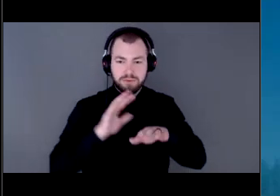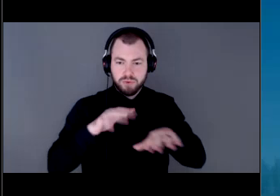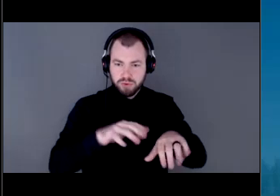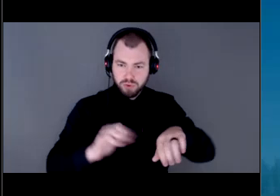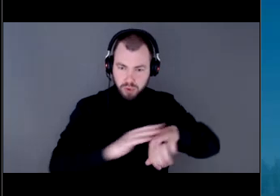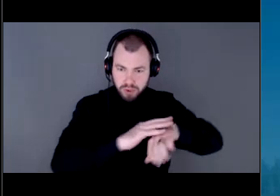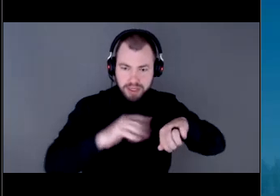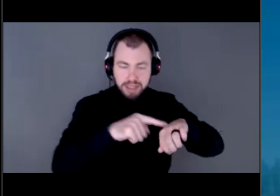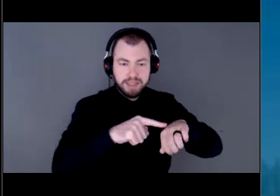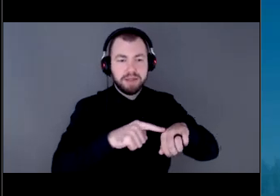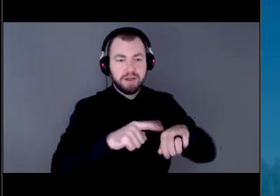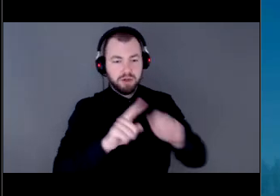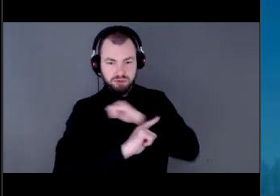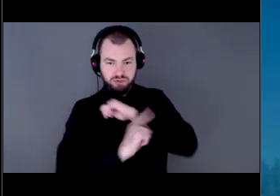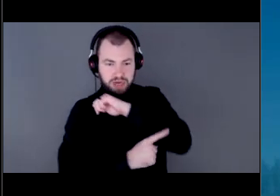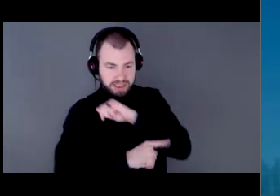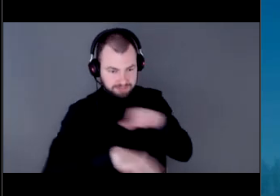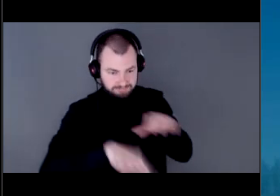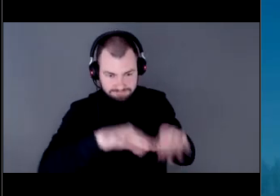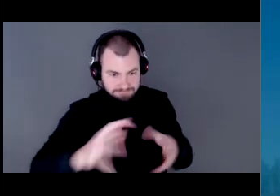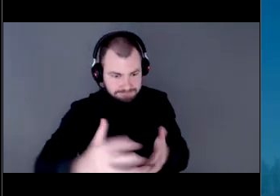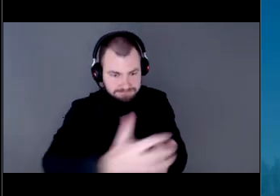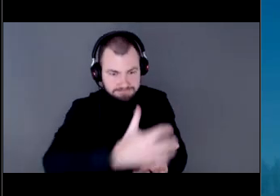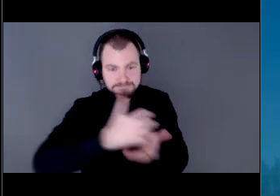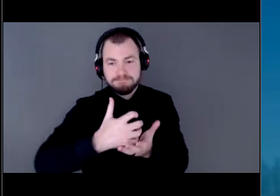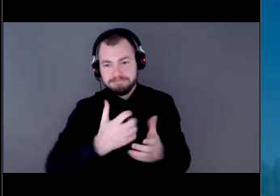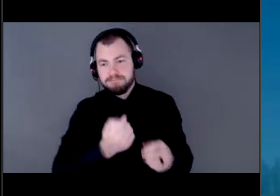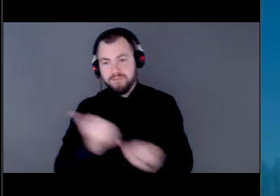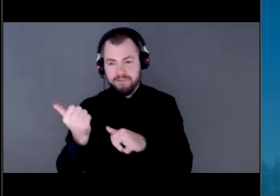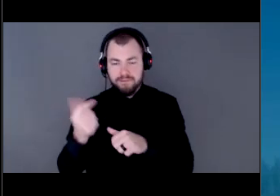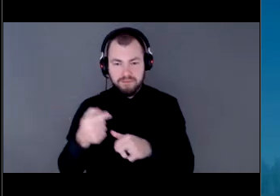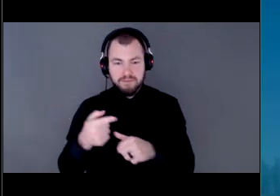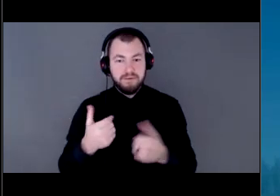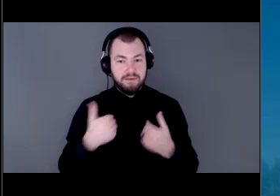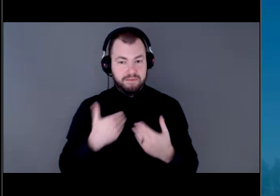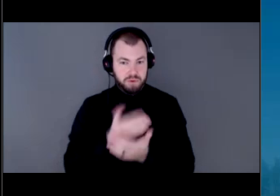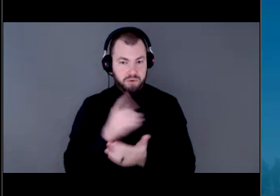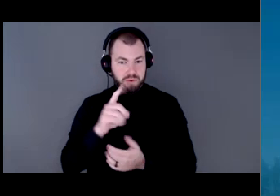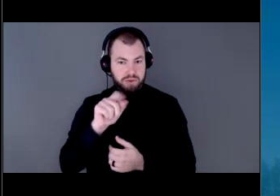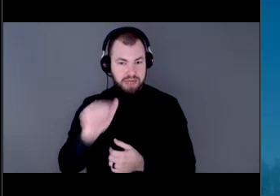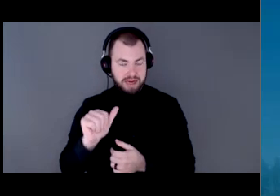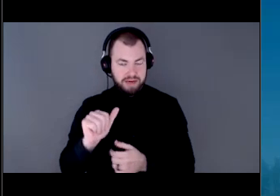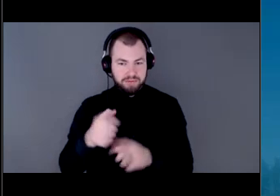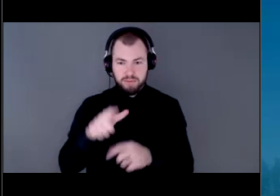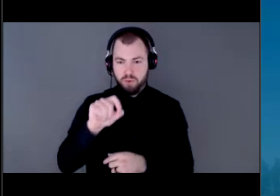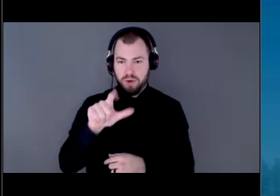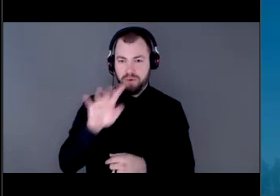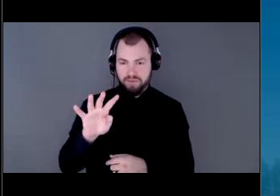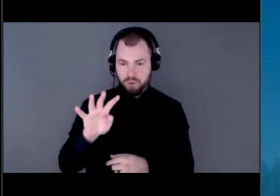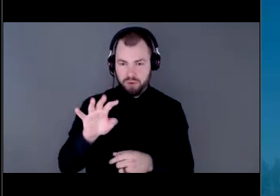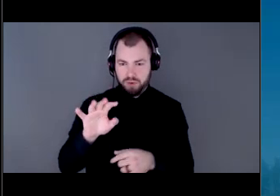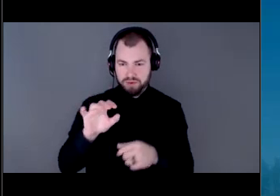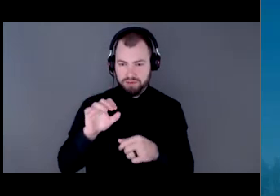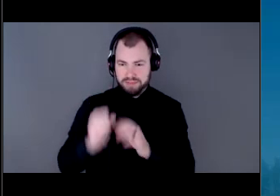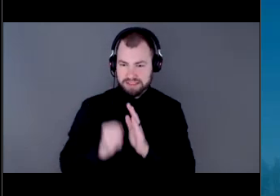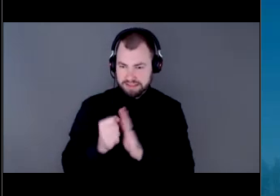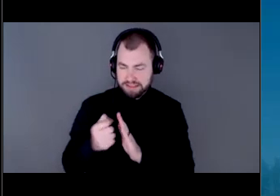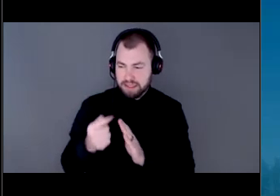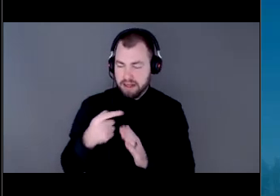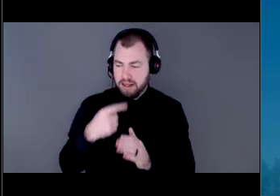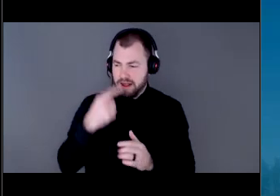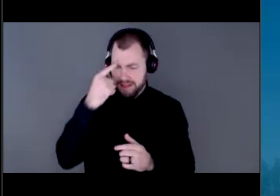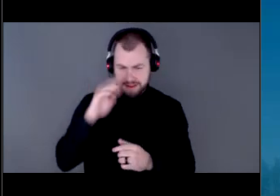some data. I know they have some new data coming out from their 2024 season. I think, help me out, Buzz, I think